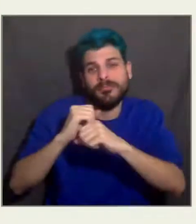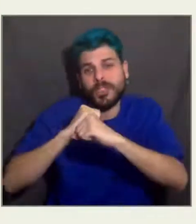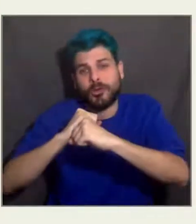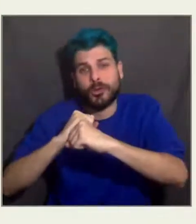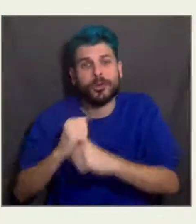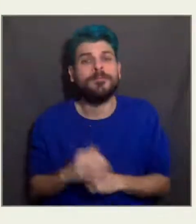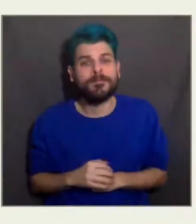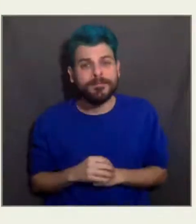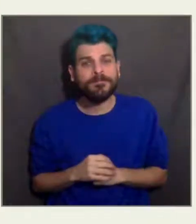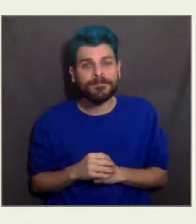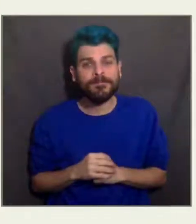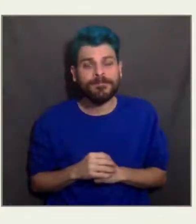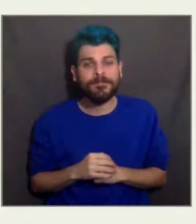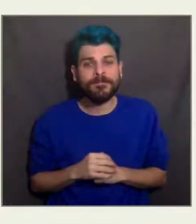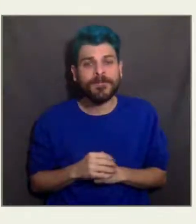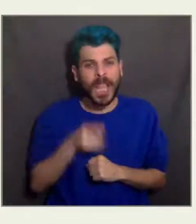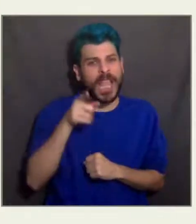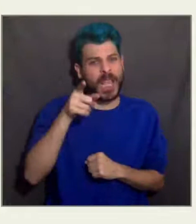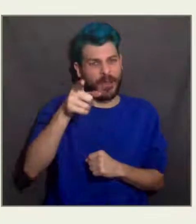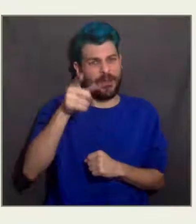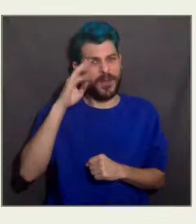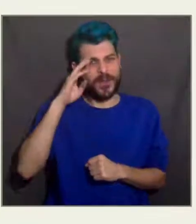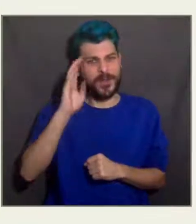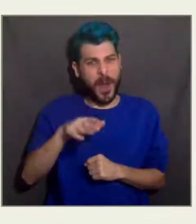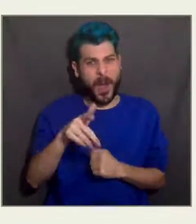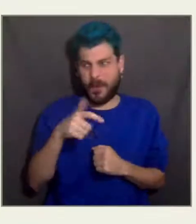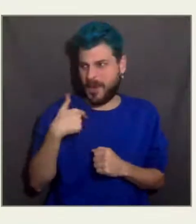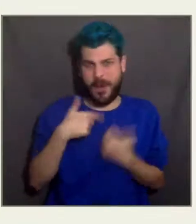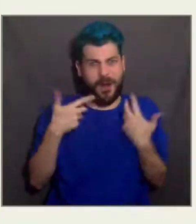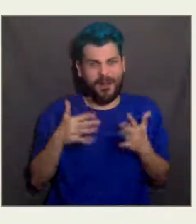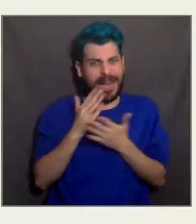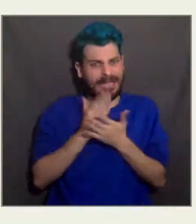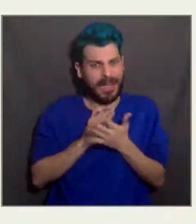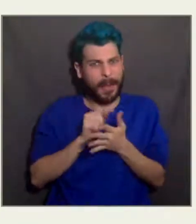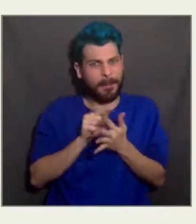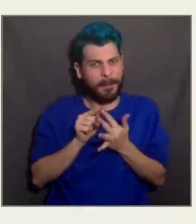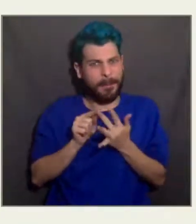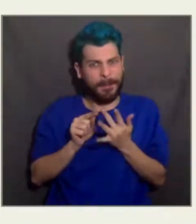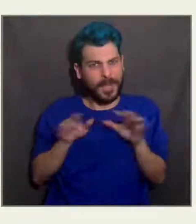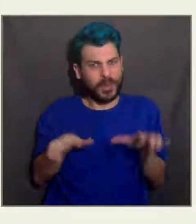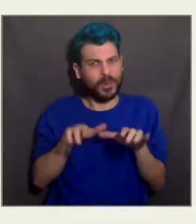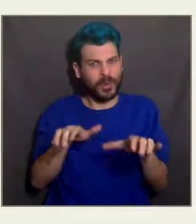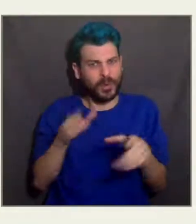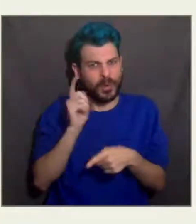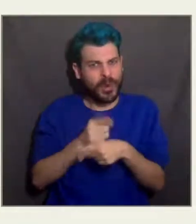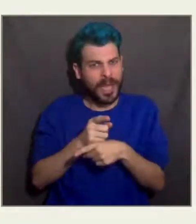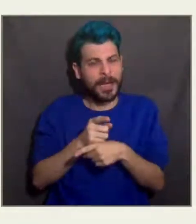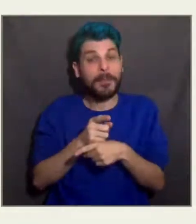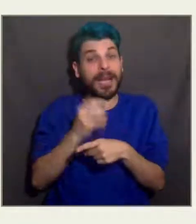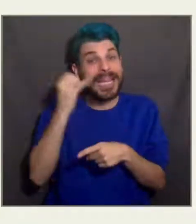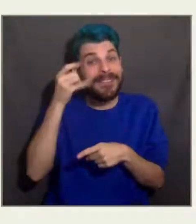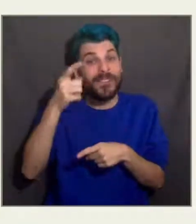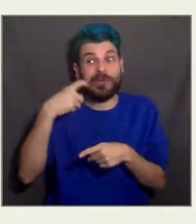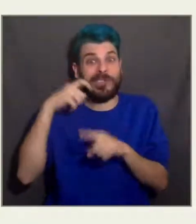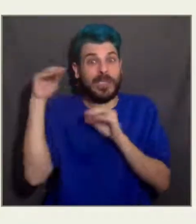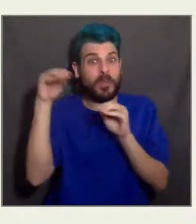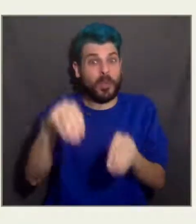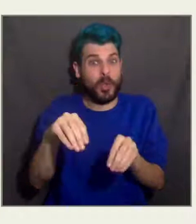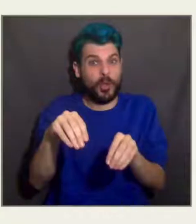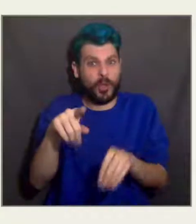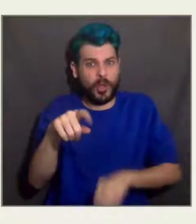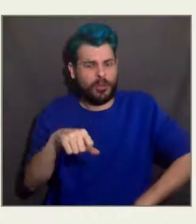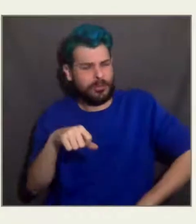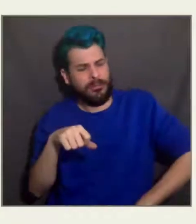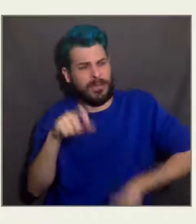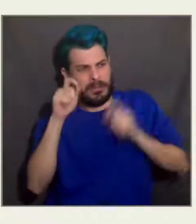know that those are the steps that we would have taken not so long ago. And if you are new here, you know that that kindness and care